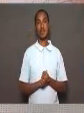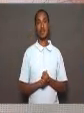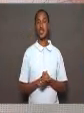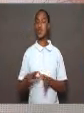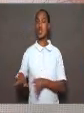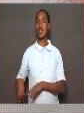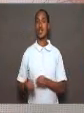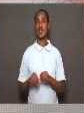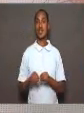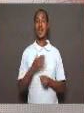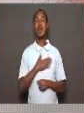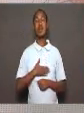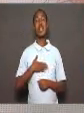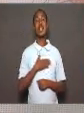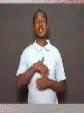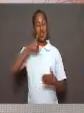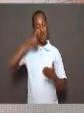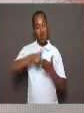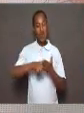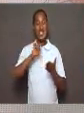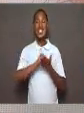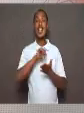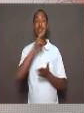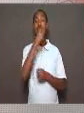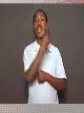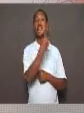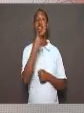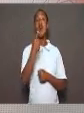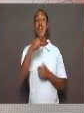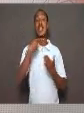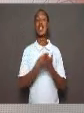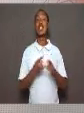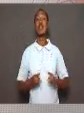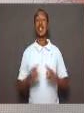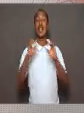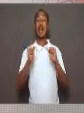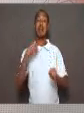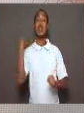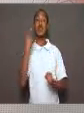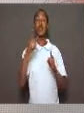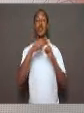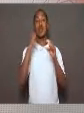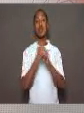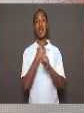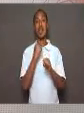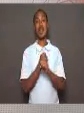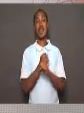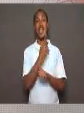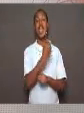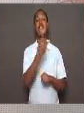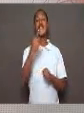Students, please note that not every one of these methods can be used to prepare every